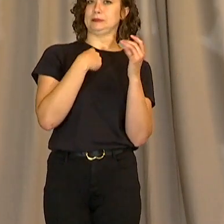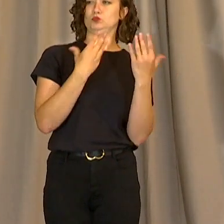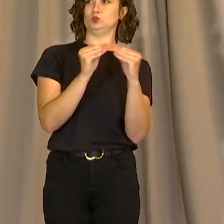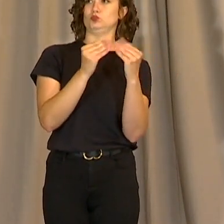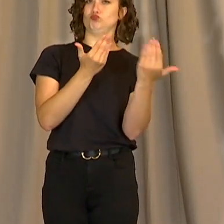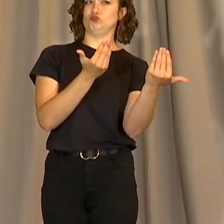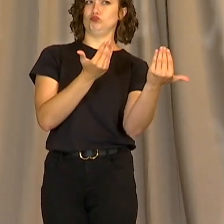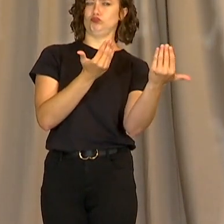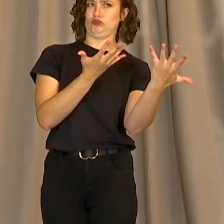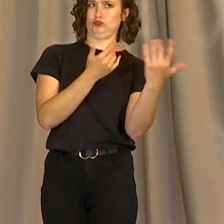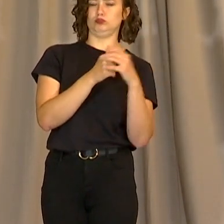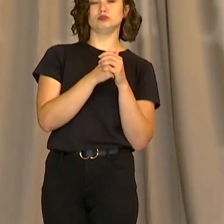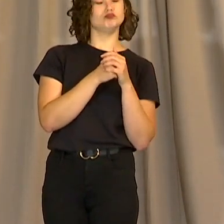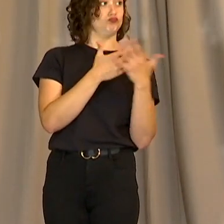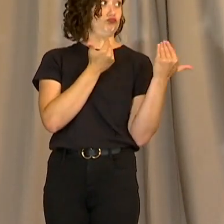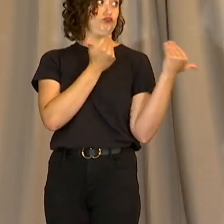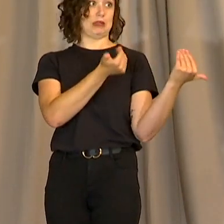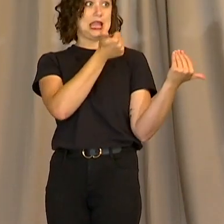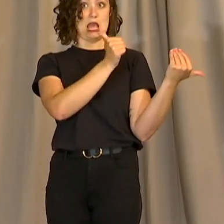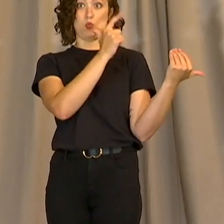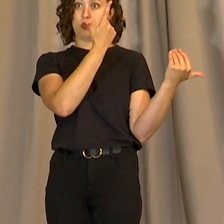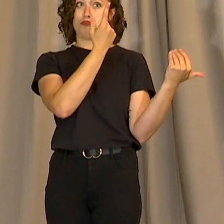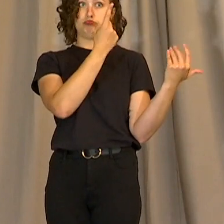And feel free, anyone who'd like to start.